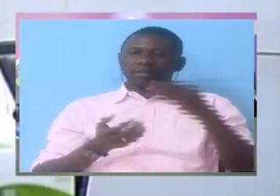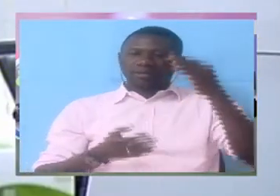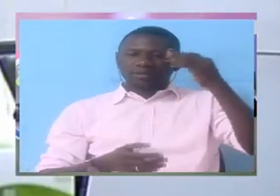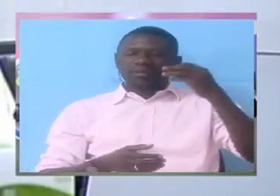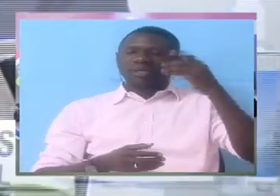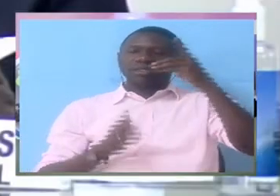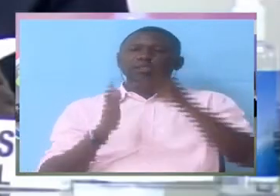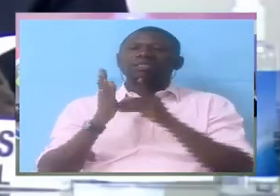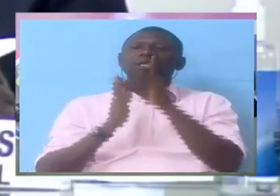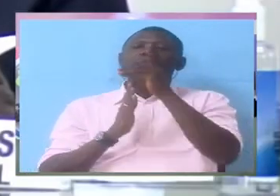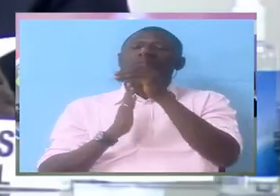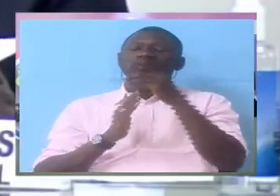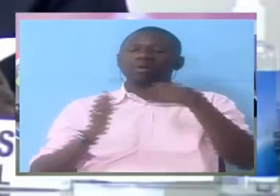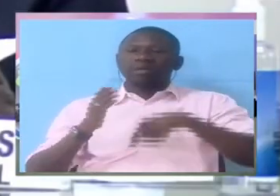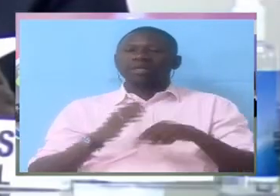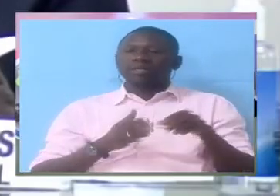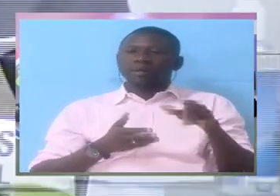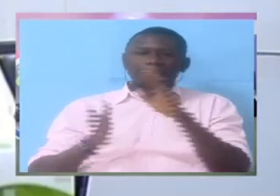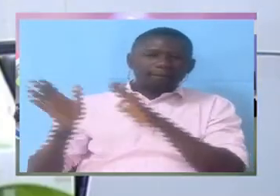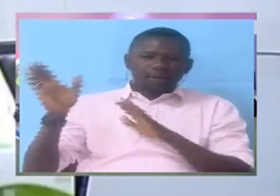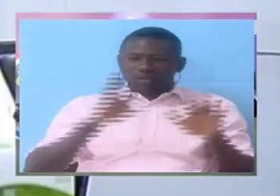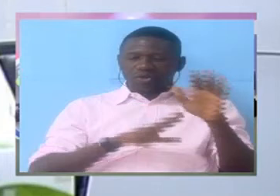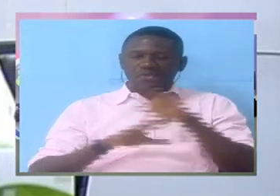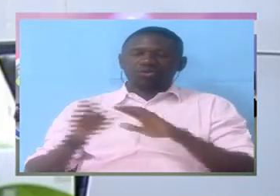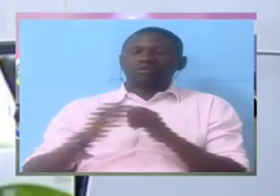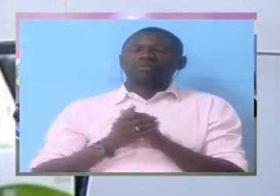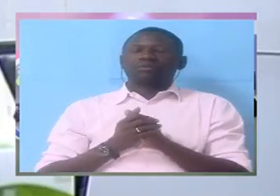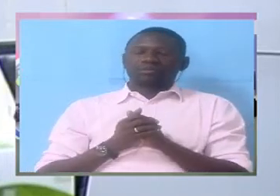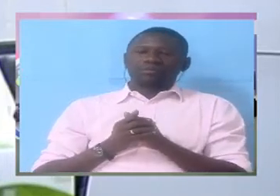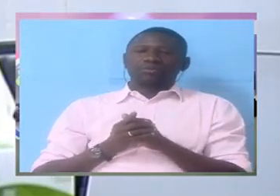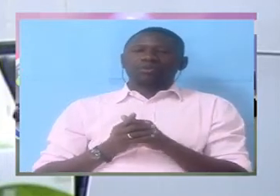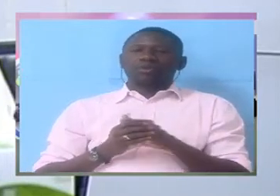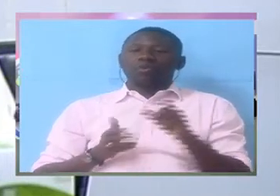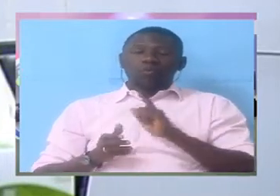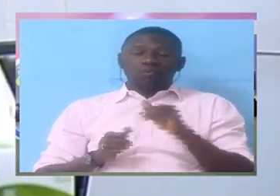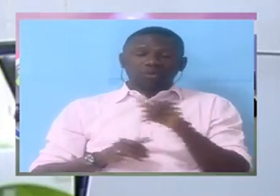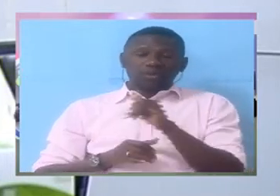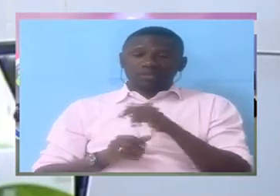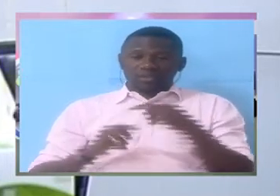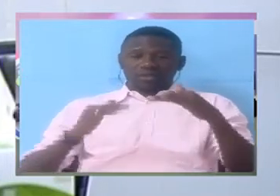Diploma in metrology. Yeah, which is equivalent to a diploma.